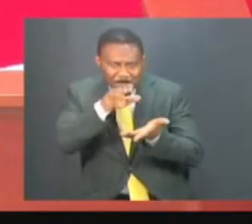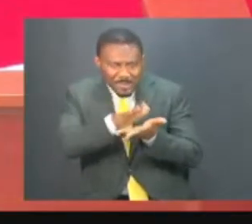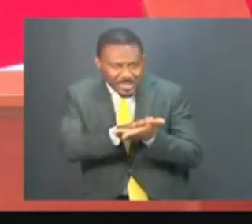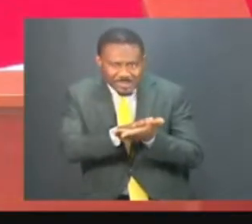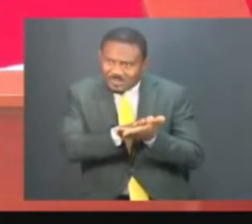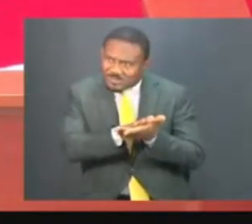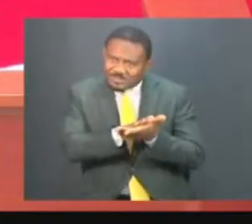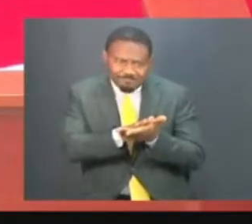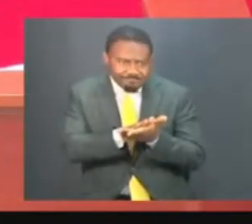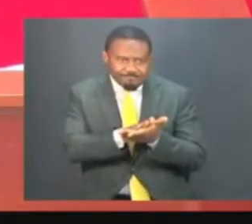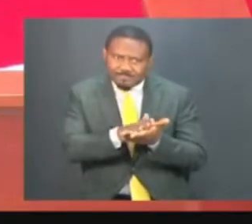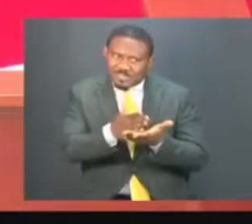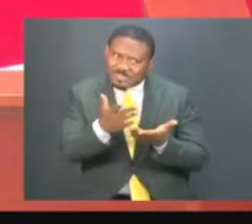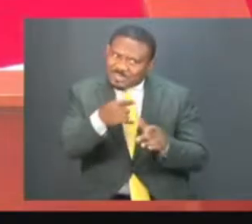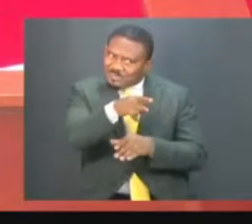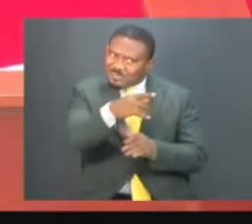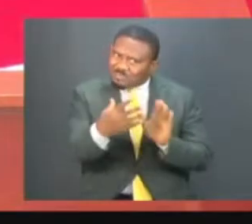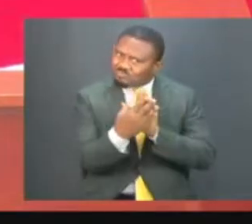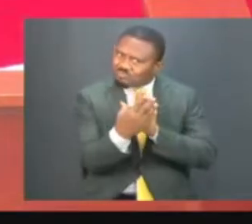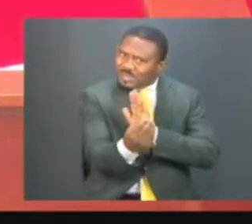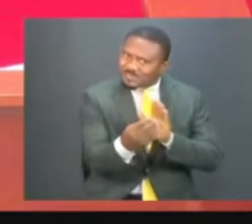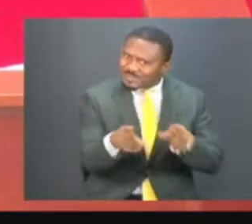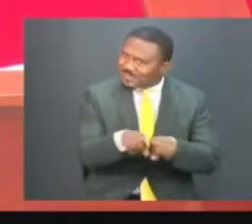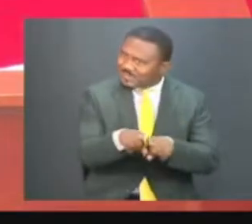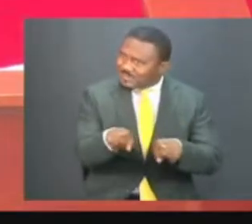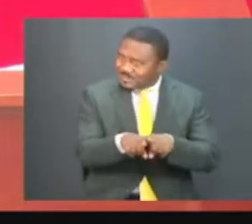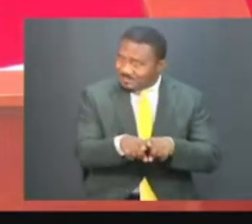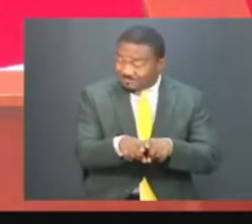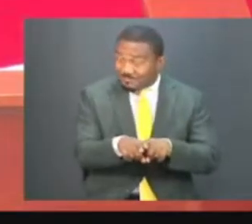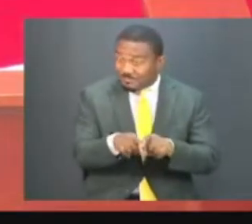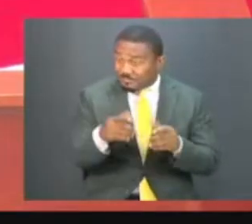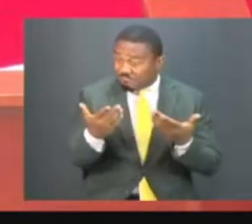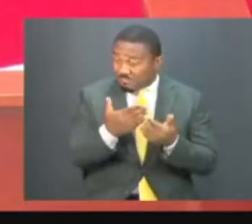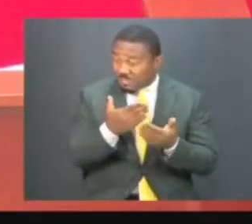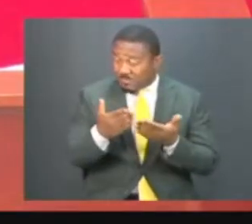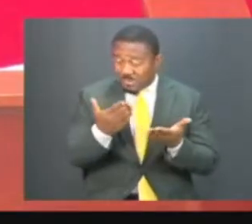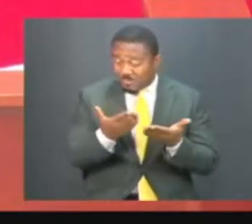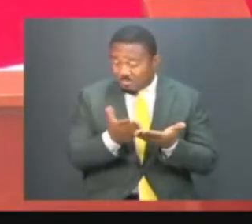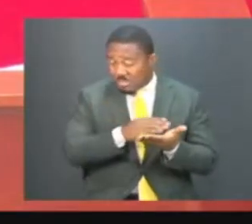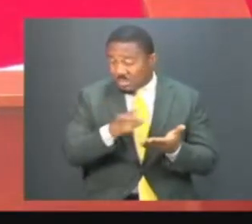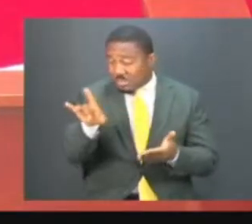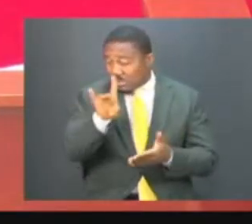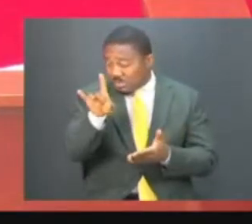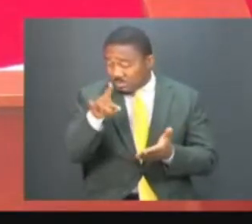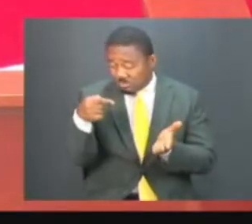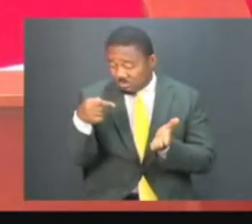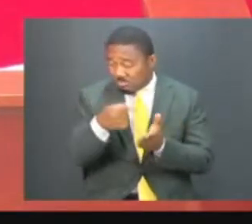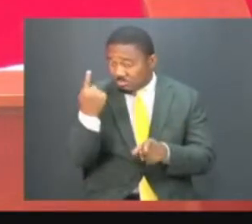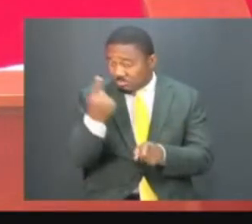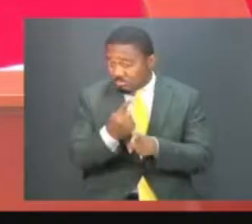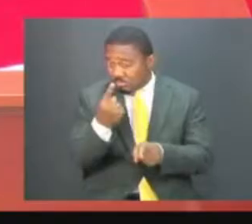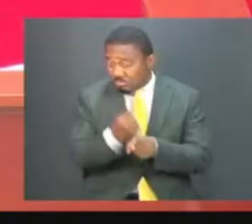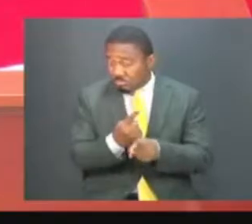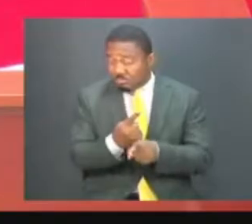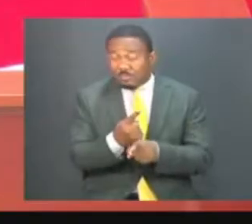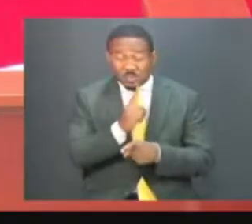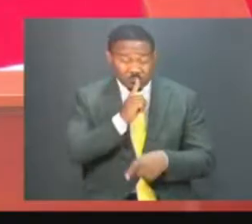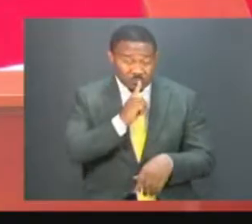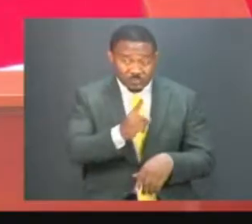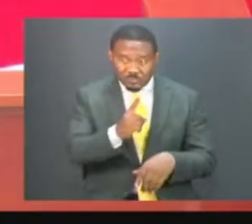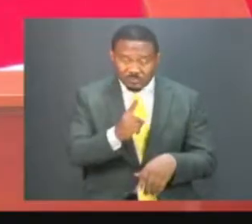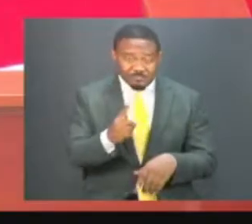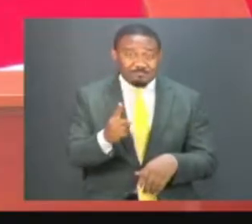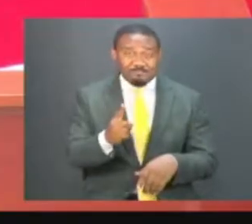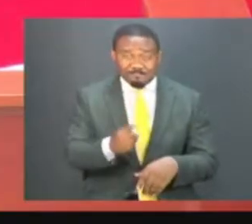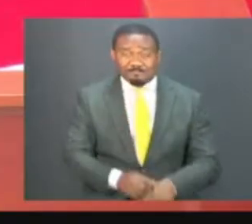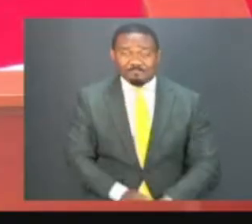differentiation. So whatever is at page 8 of the vote and proceedings was the correct position of